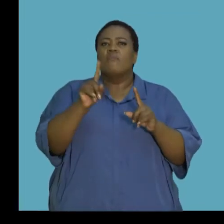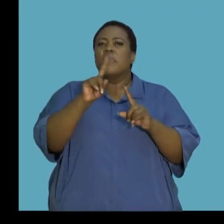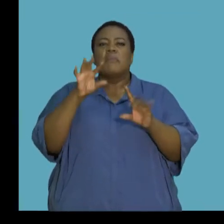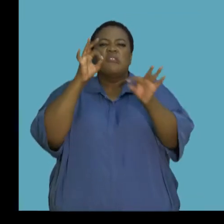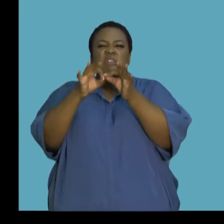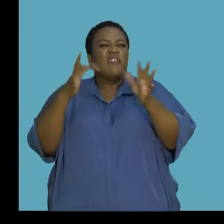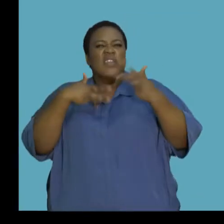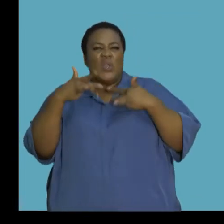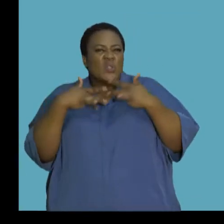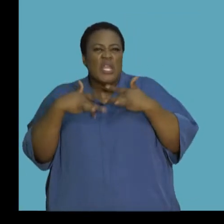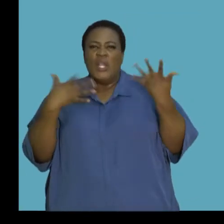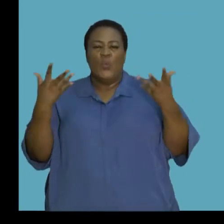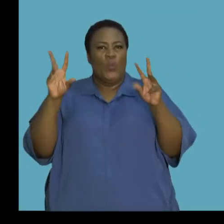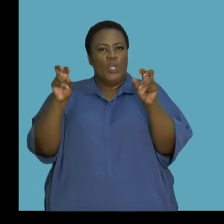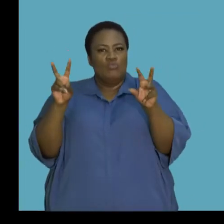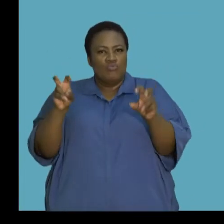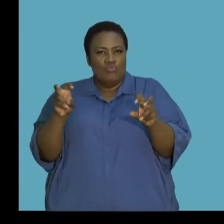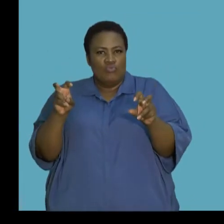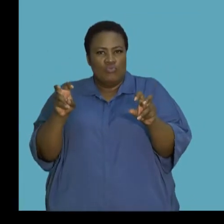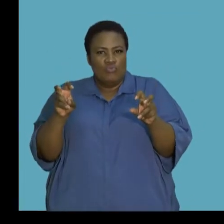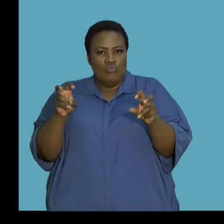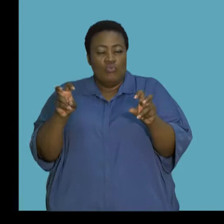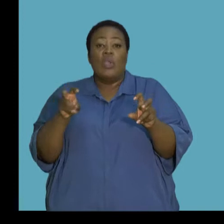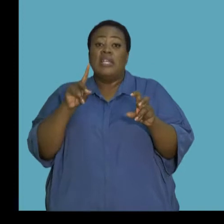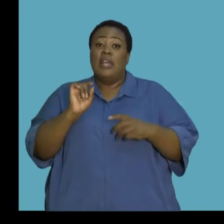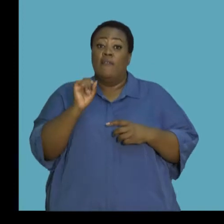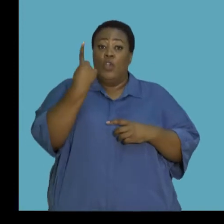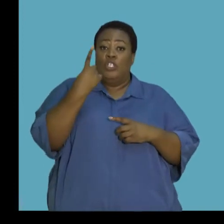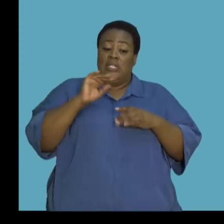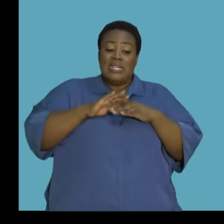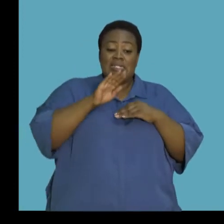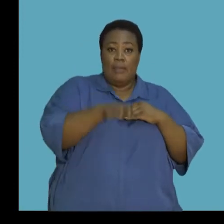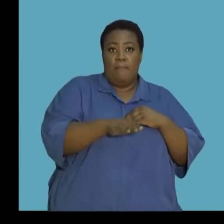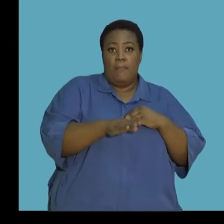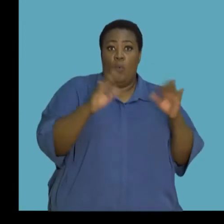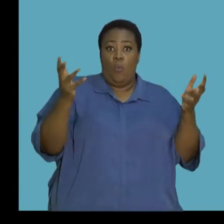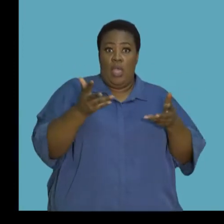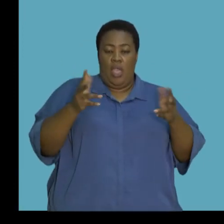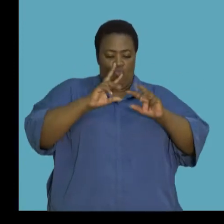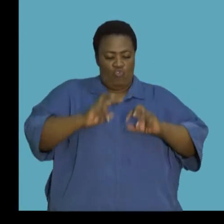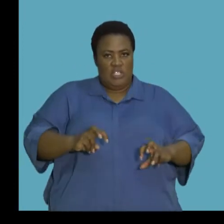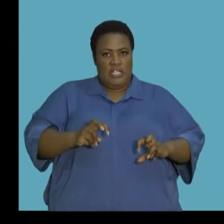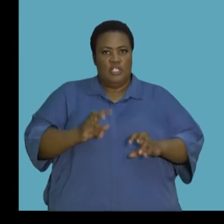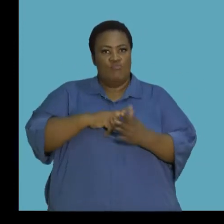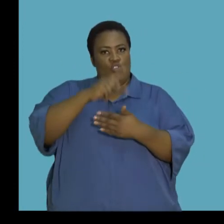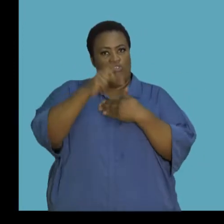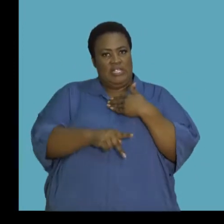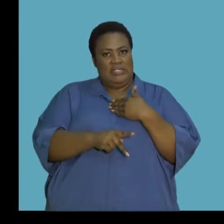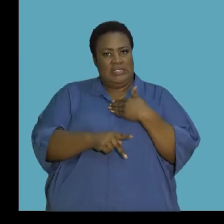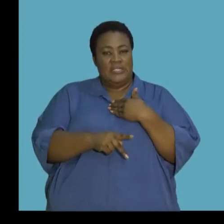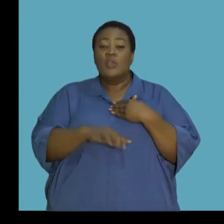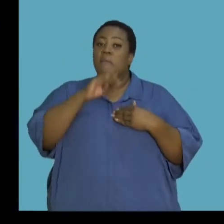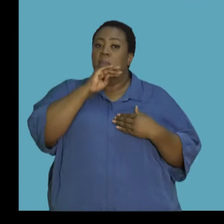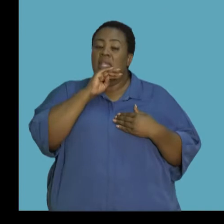issue. It is the initial step in a research project. The initial step